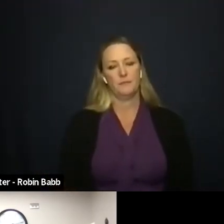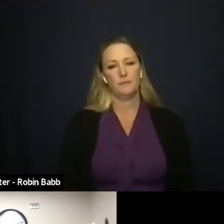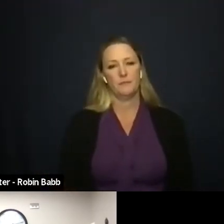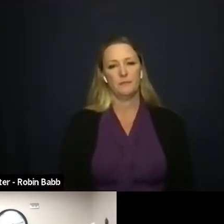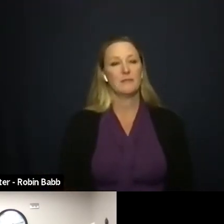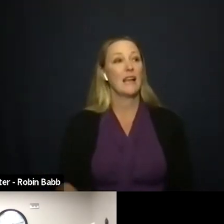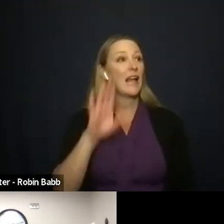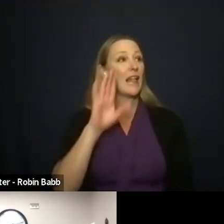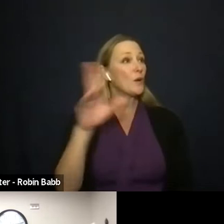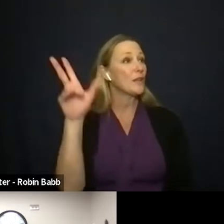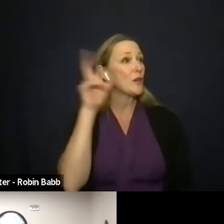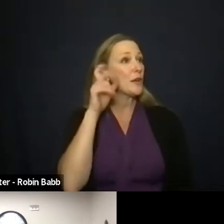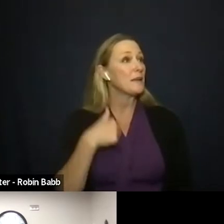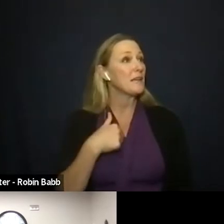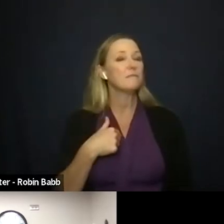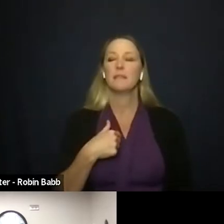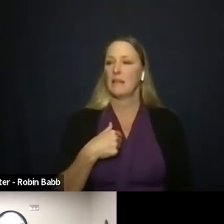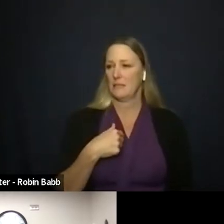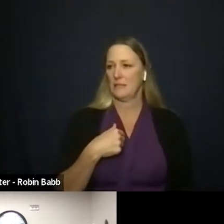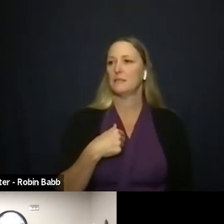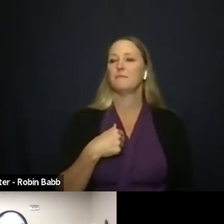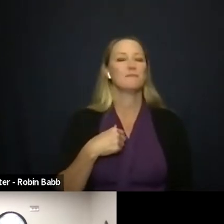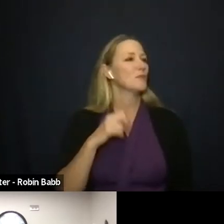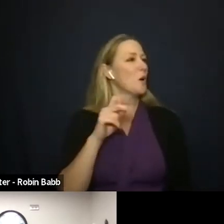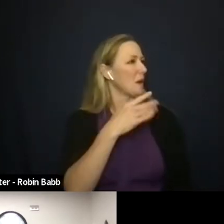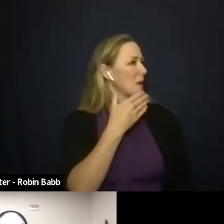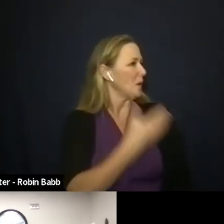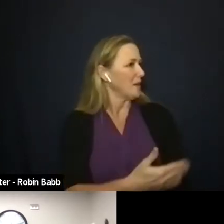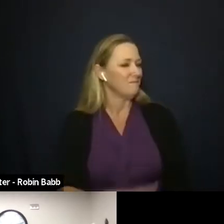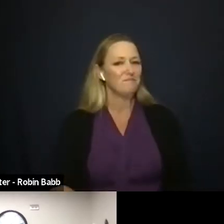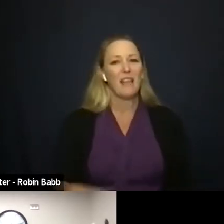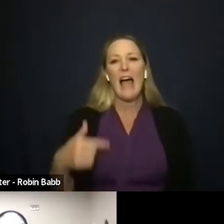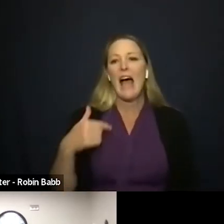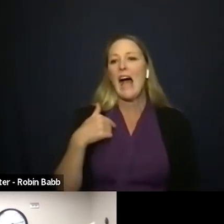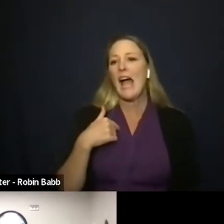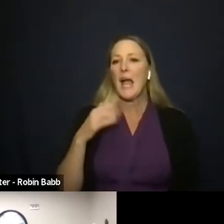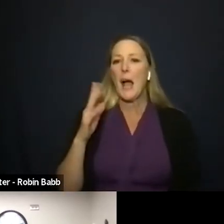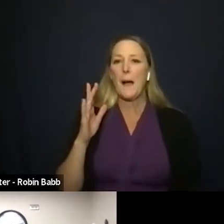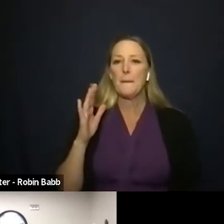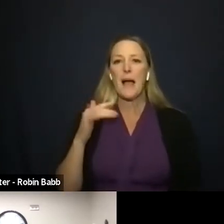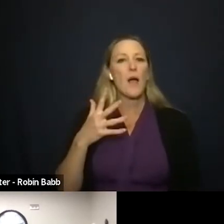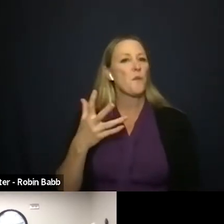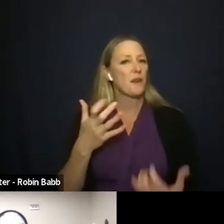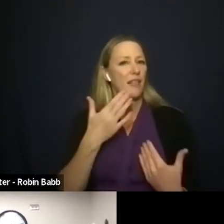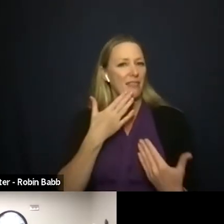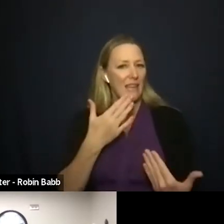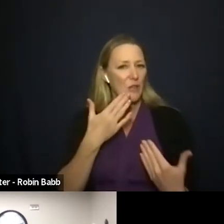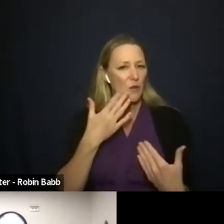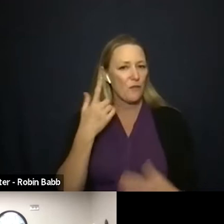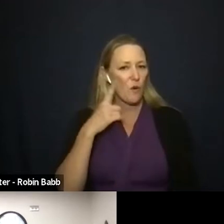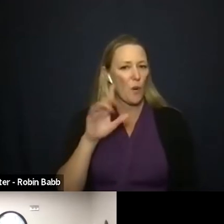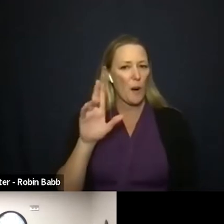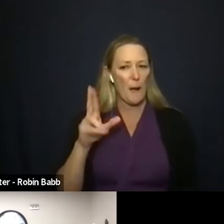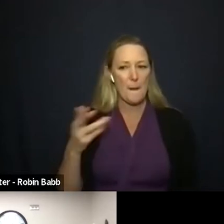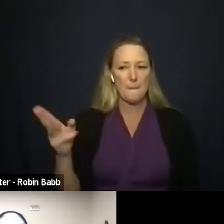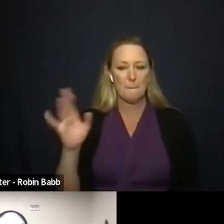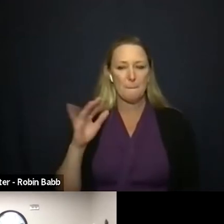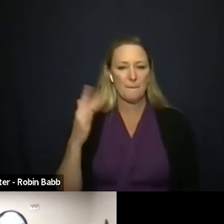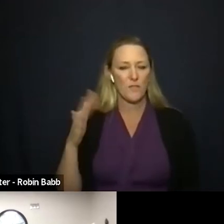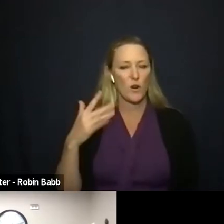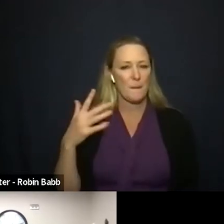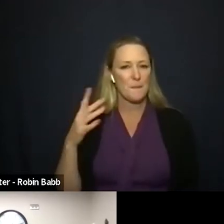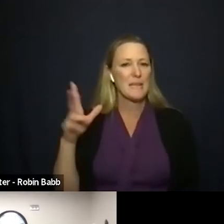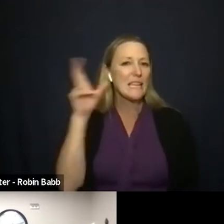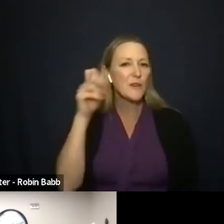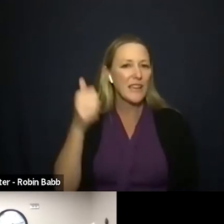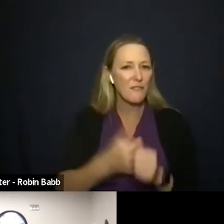hi can you hear me yes okay good i uh want to thank you for uh for hearing everybody's voices